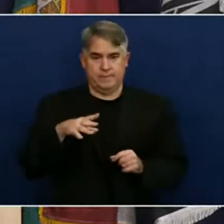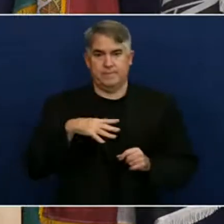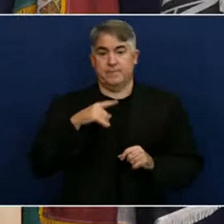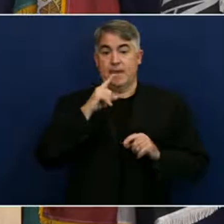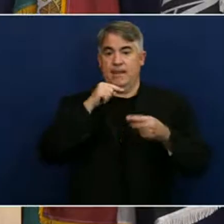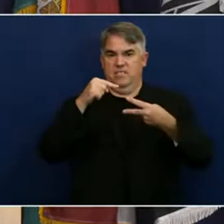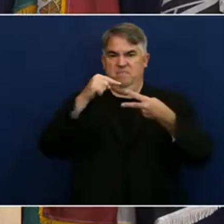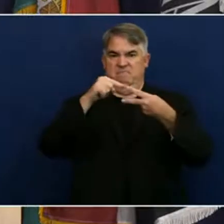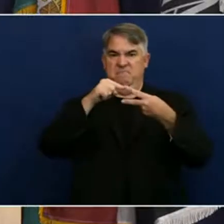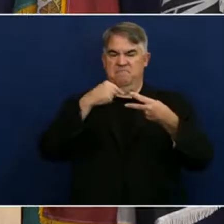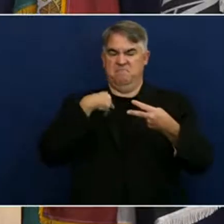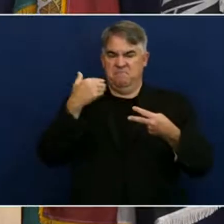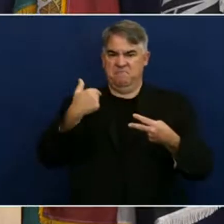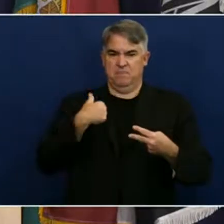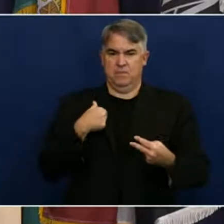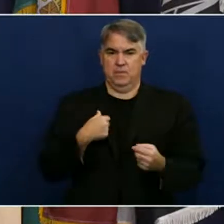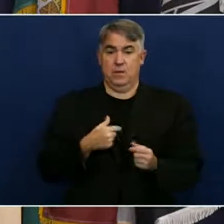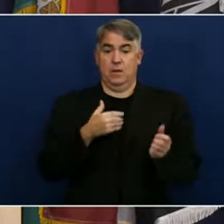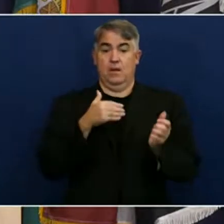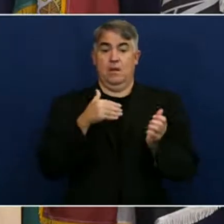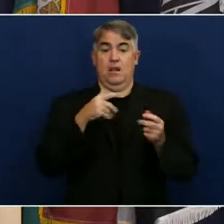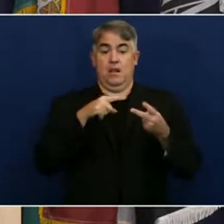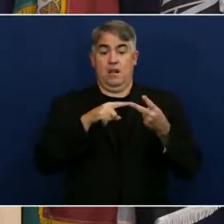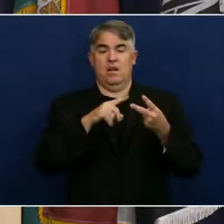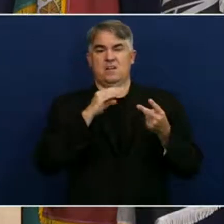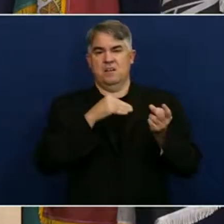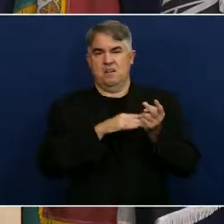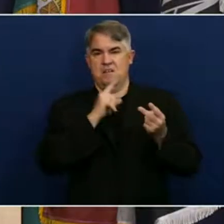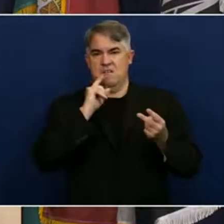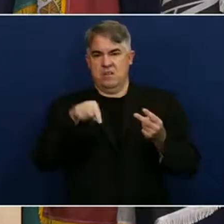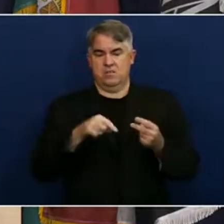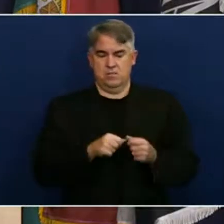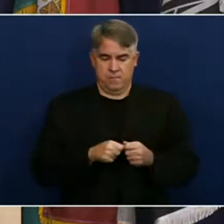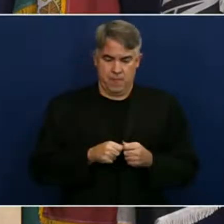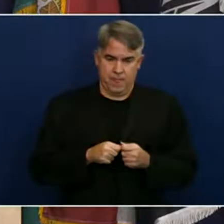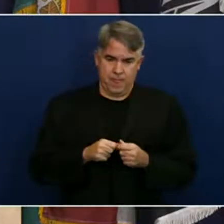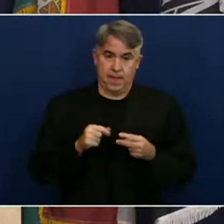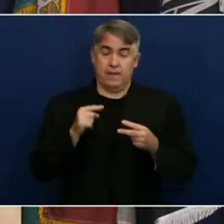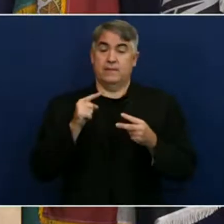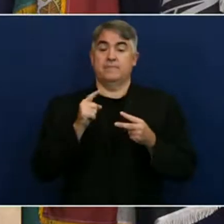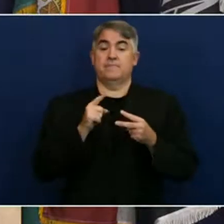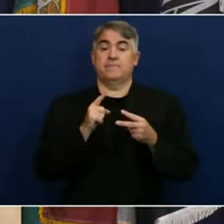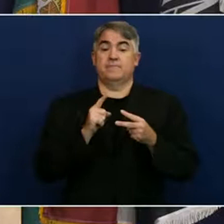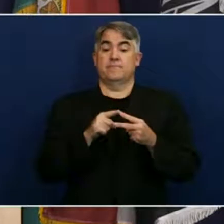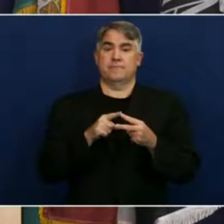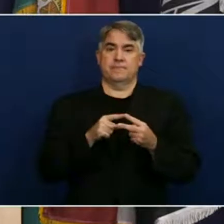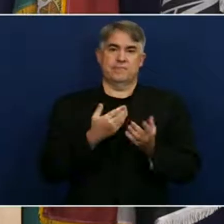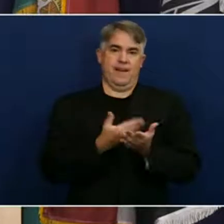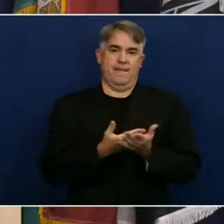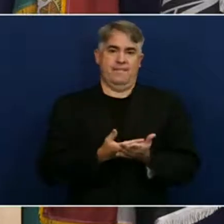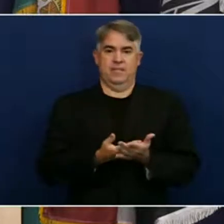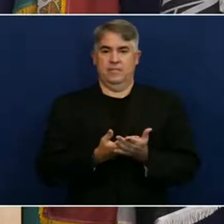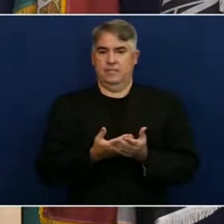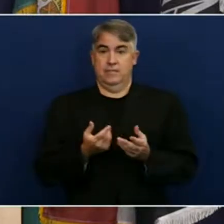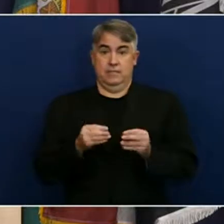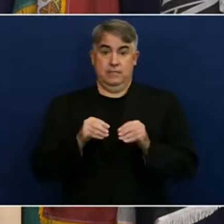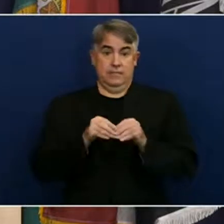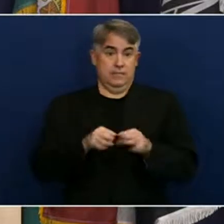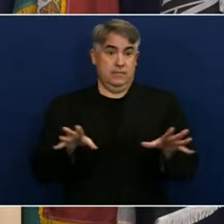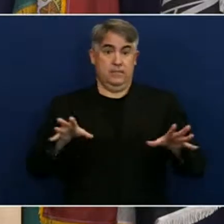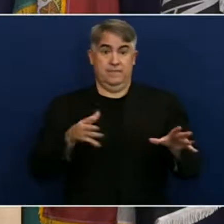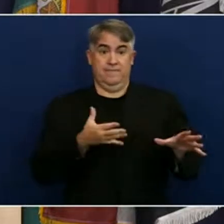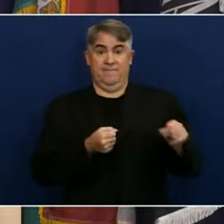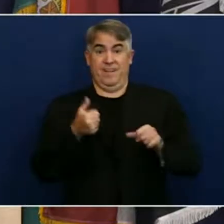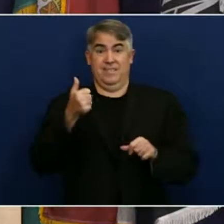question, and then we'll have one of our doctors come up and address the second question of, is there any quantifiable evidence that the spread is happening with folks who